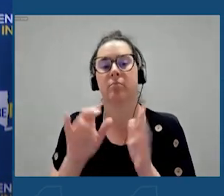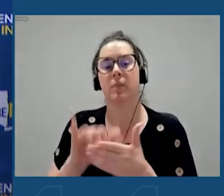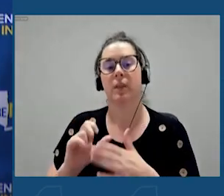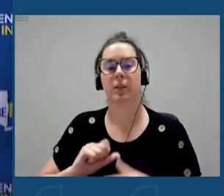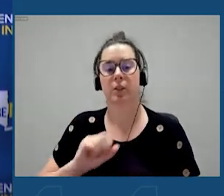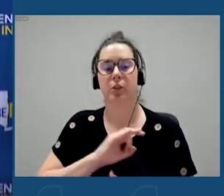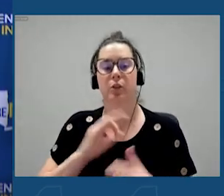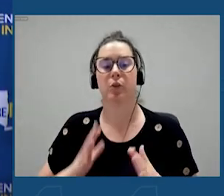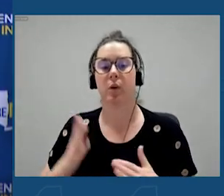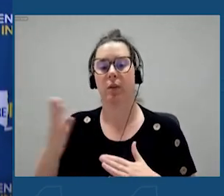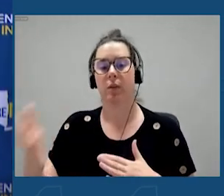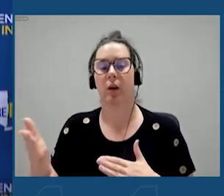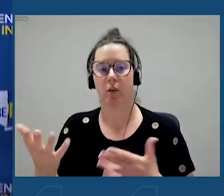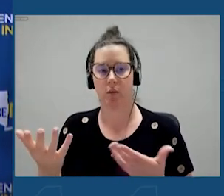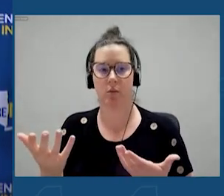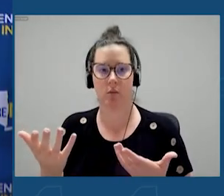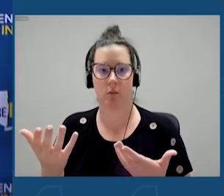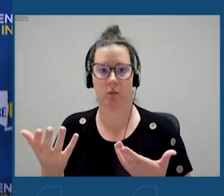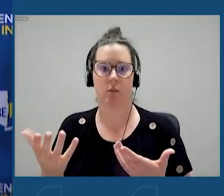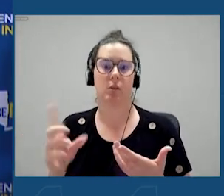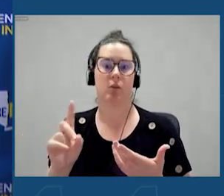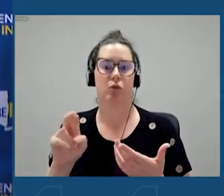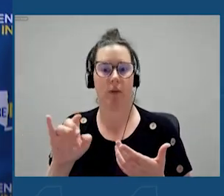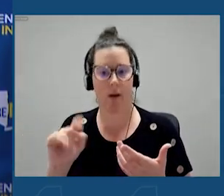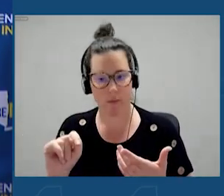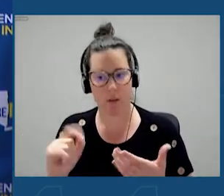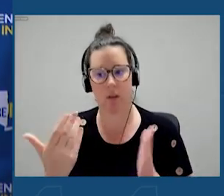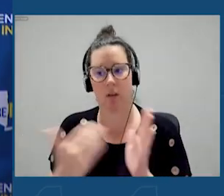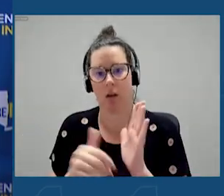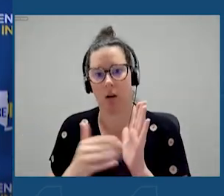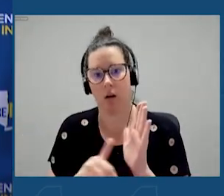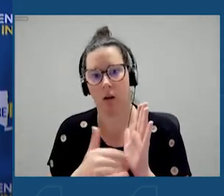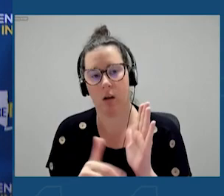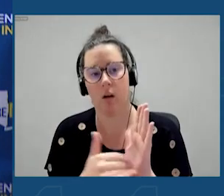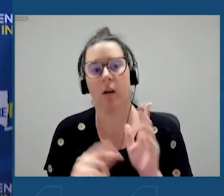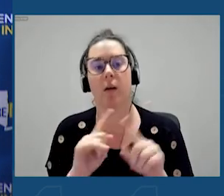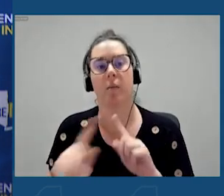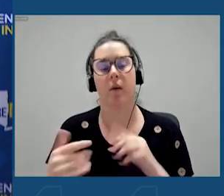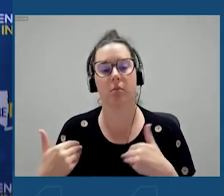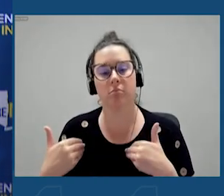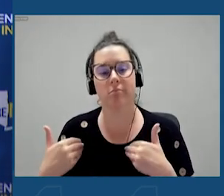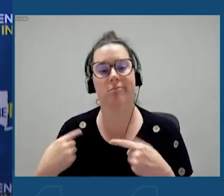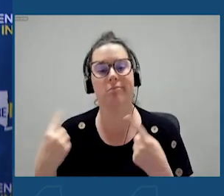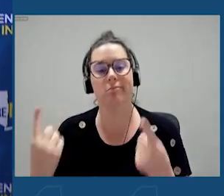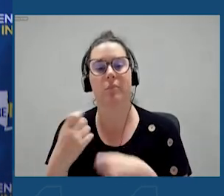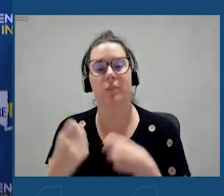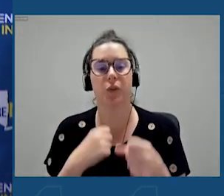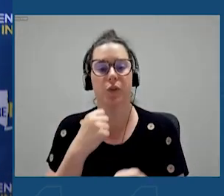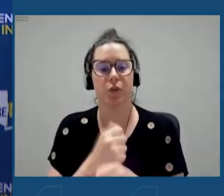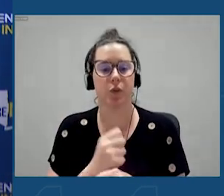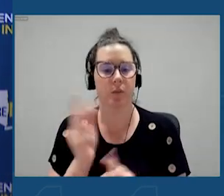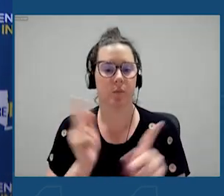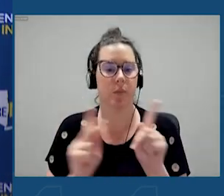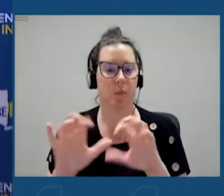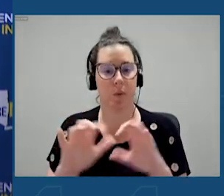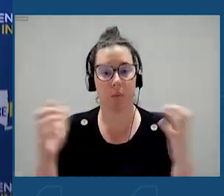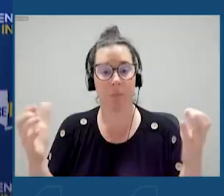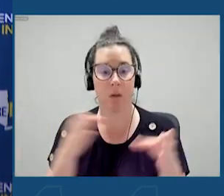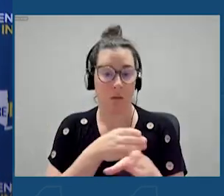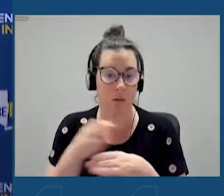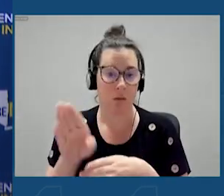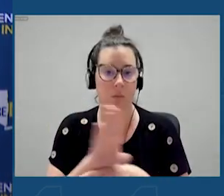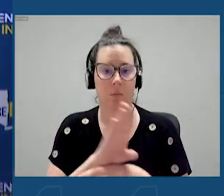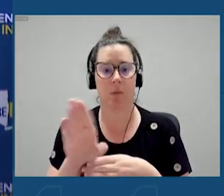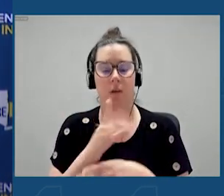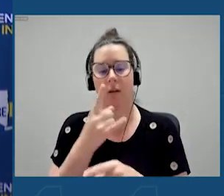probably drafted it and redrafted it 100 times. And over those years, there were people from large industries,